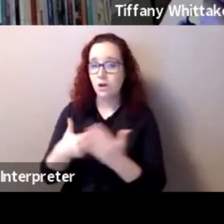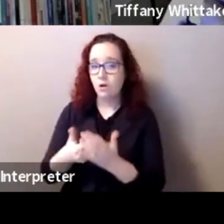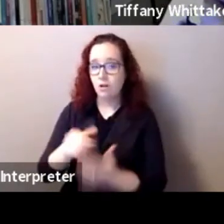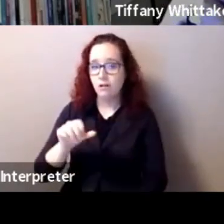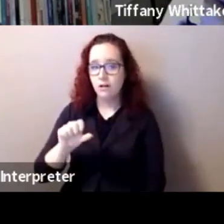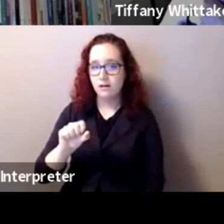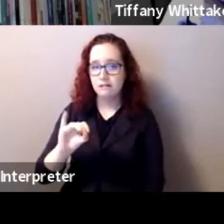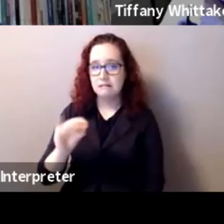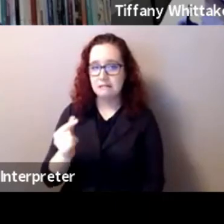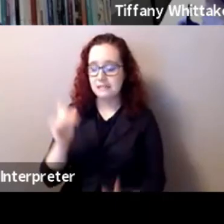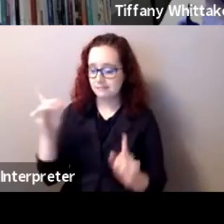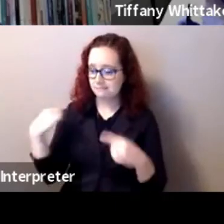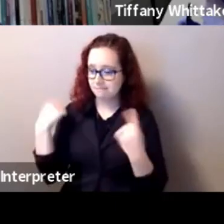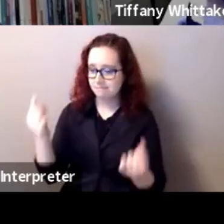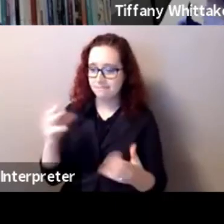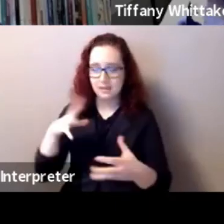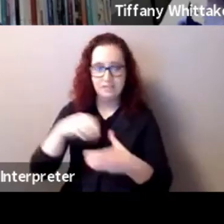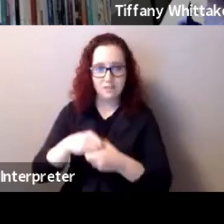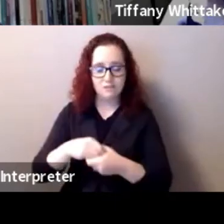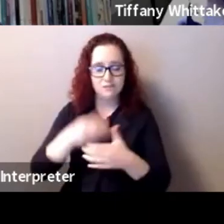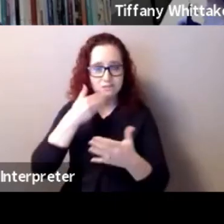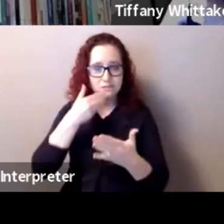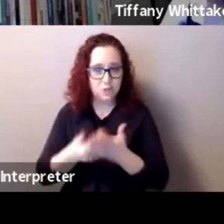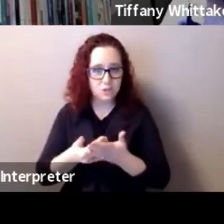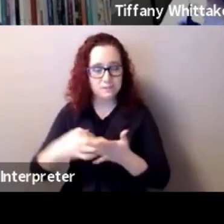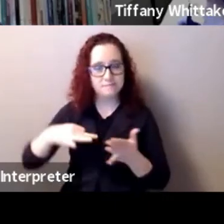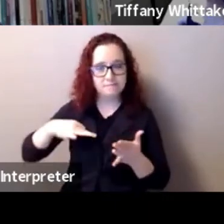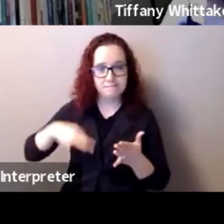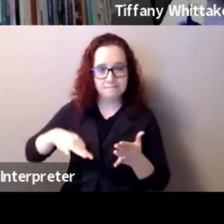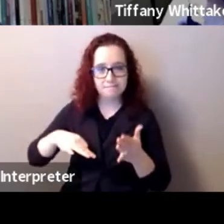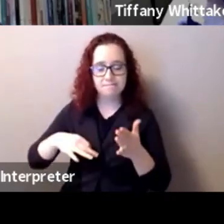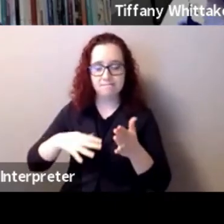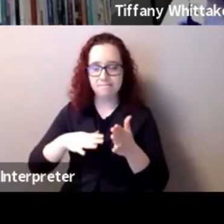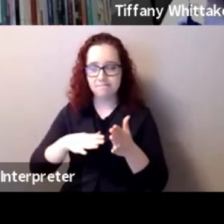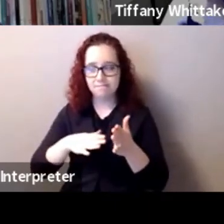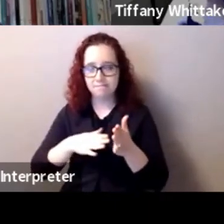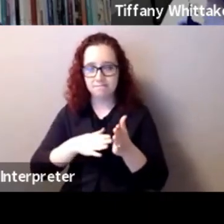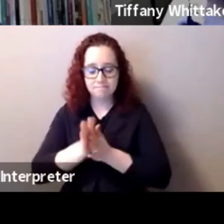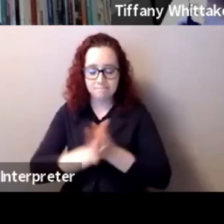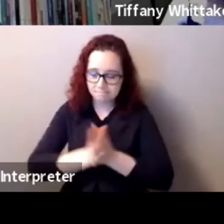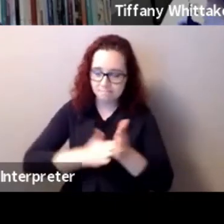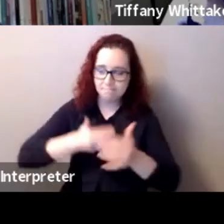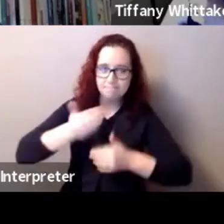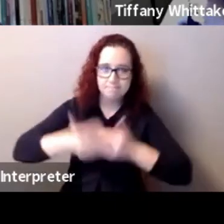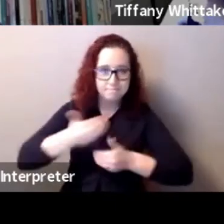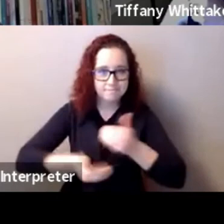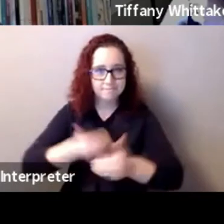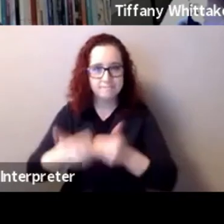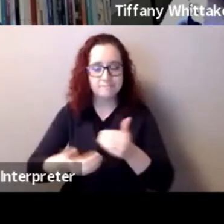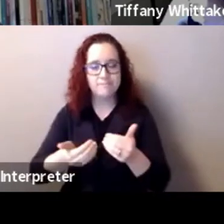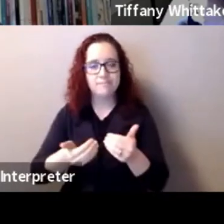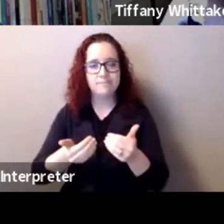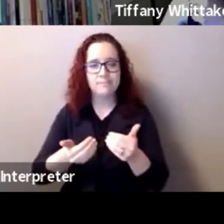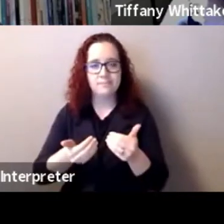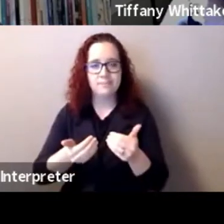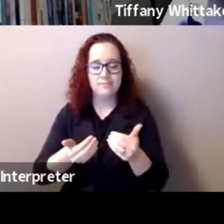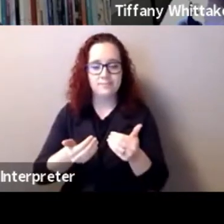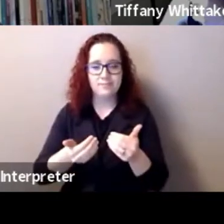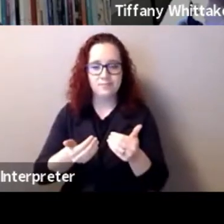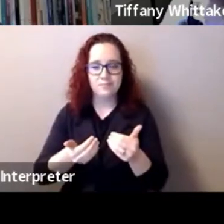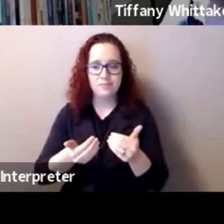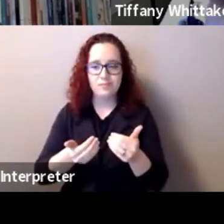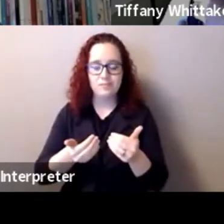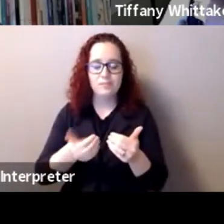very, very fruitful, very progressive, and with a focus of how we ensure that we